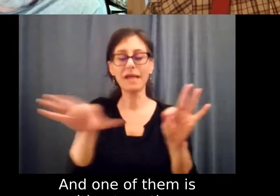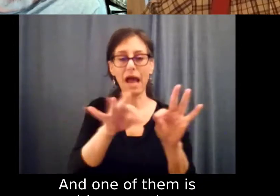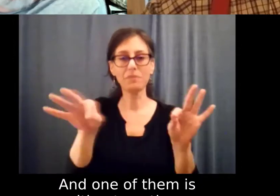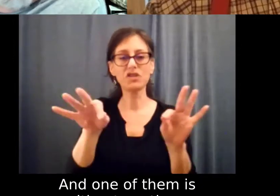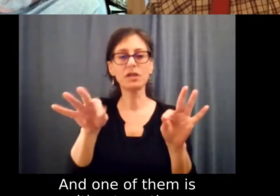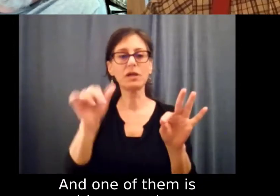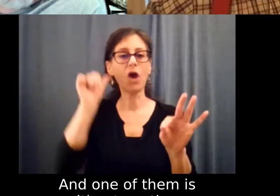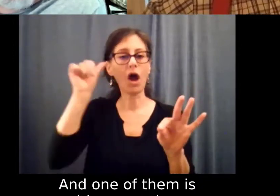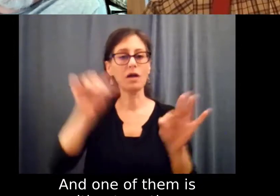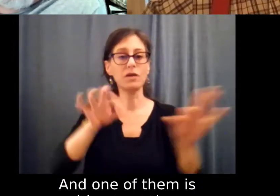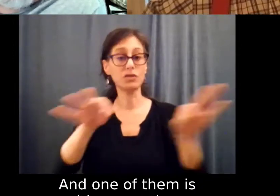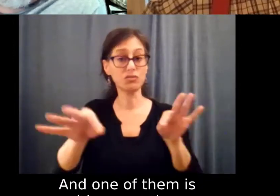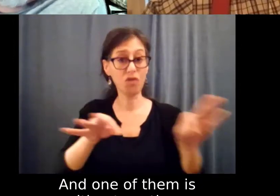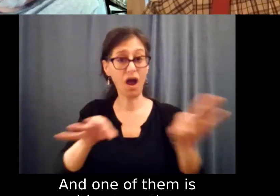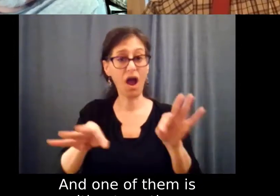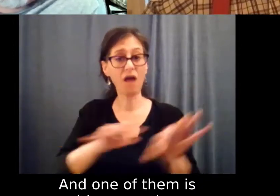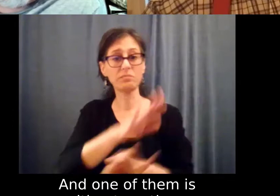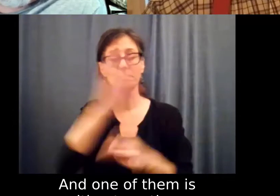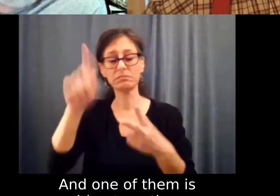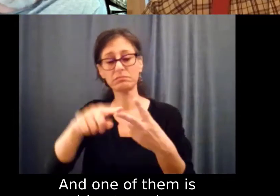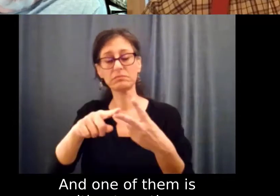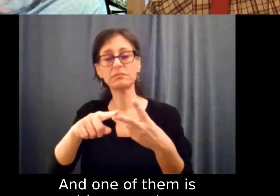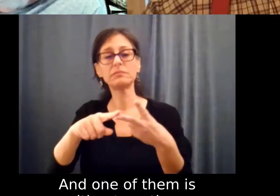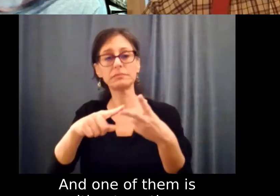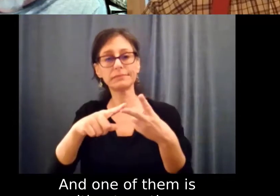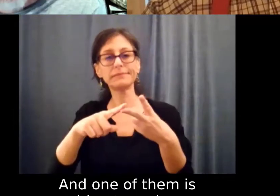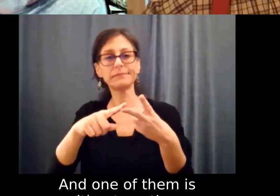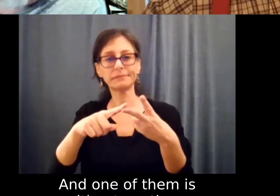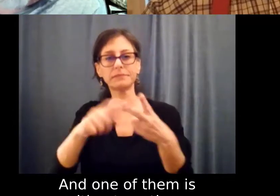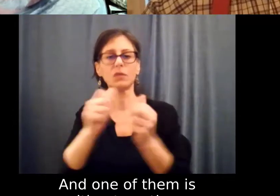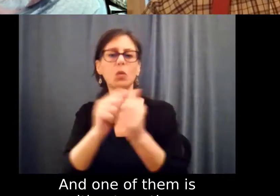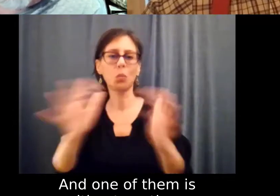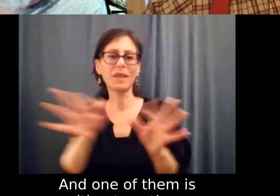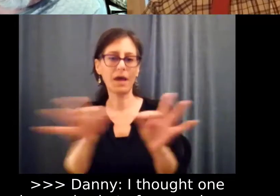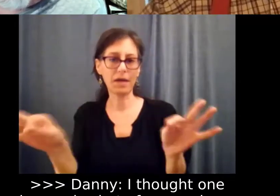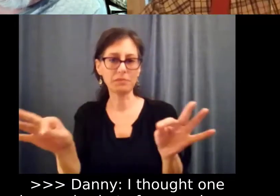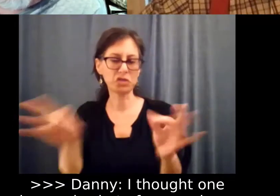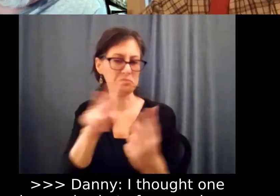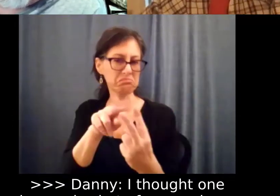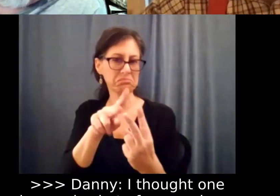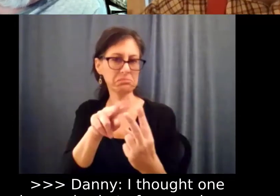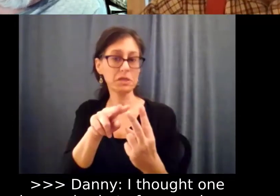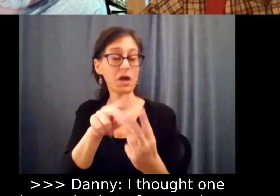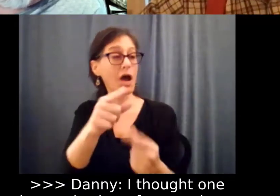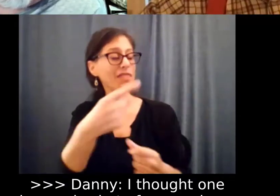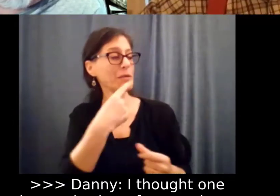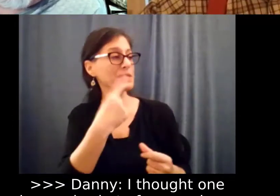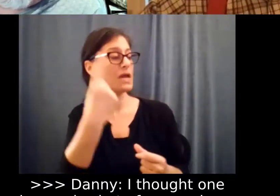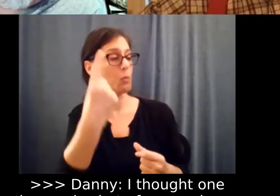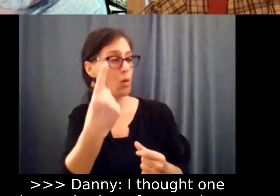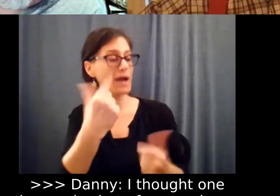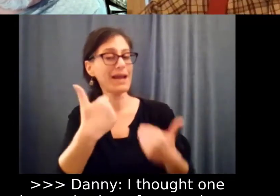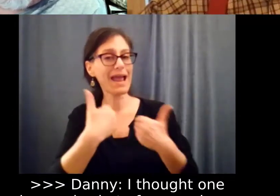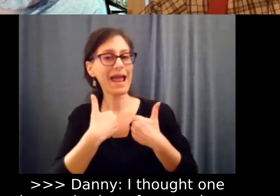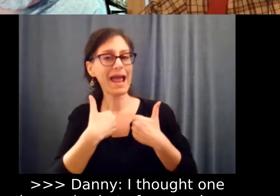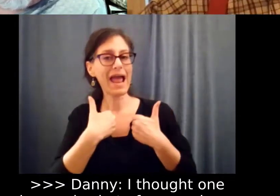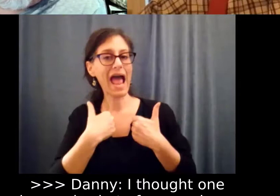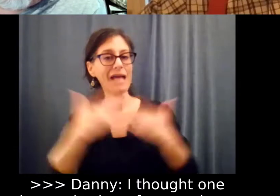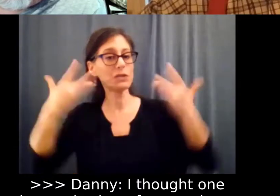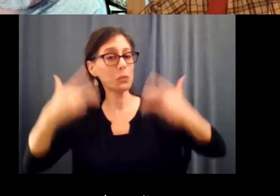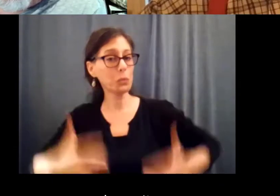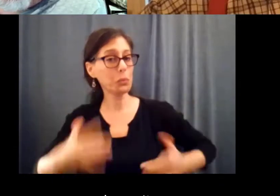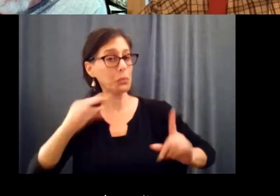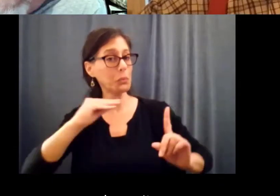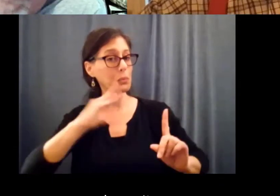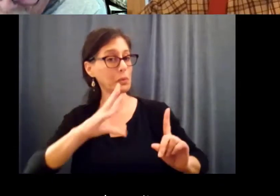described, and one of them is without captions. Oh, I thought you were going to say one has nude shots of you and